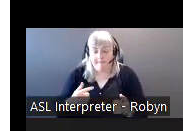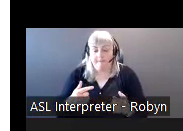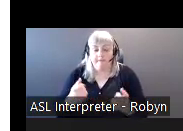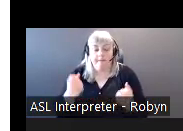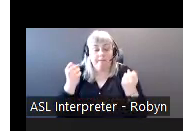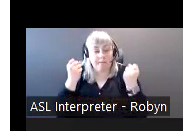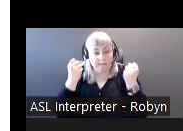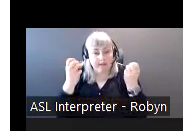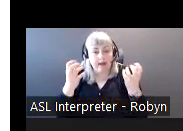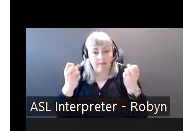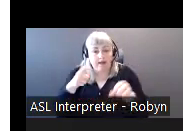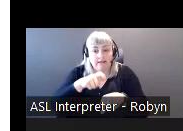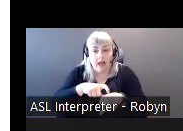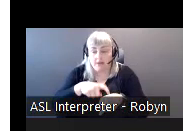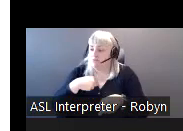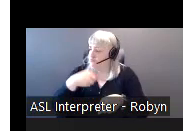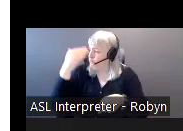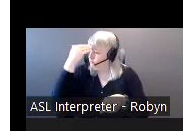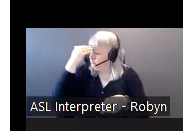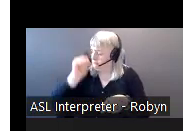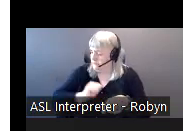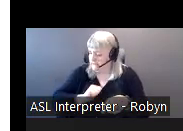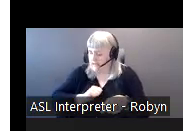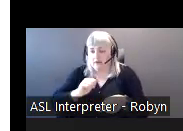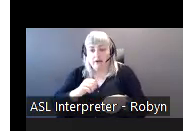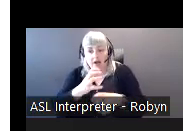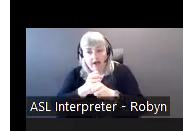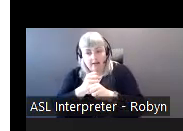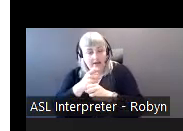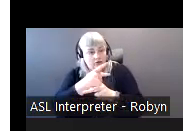get clinical supervision and do all the things,